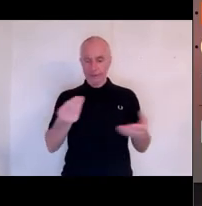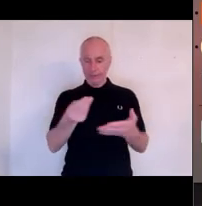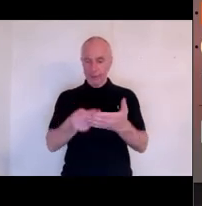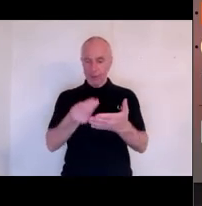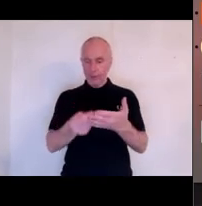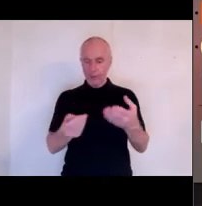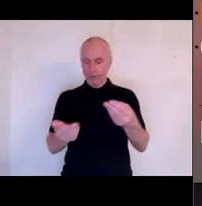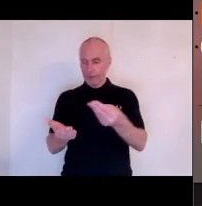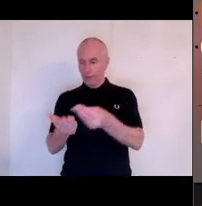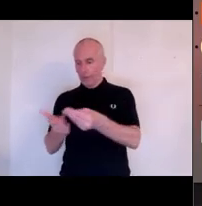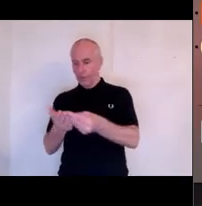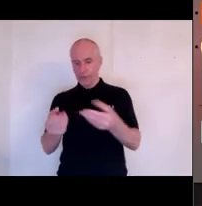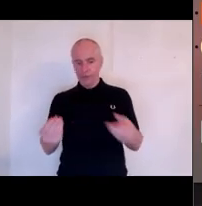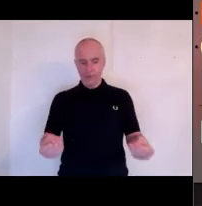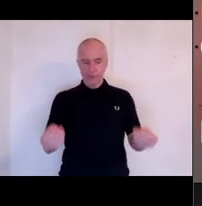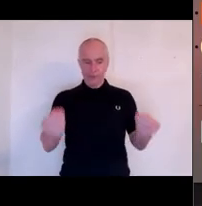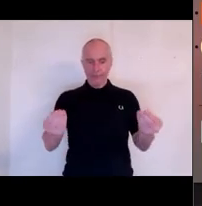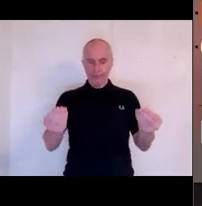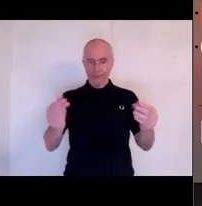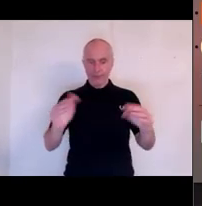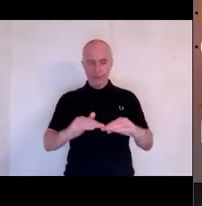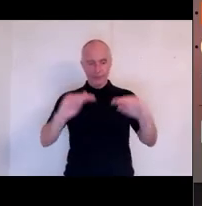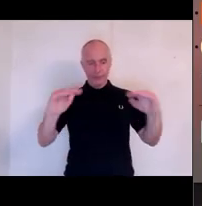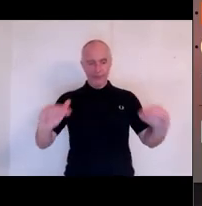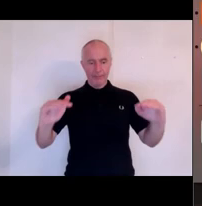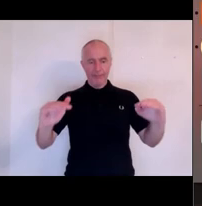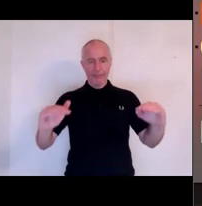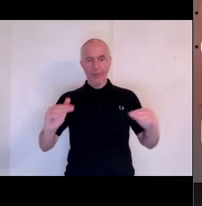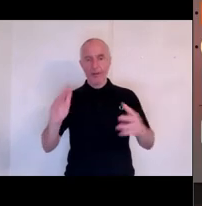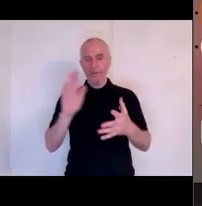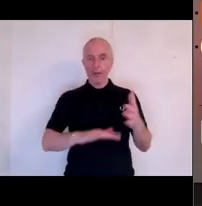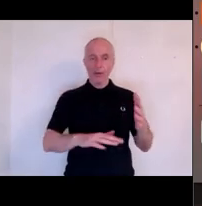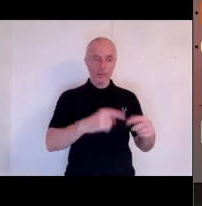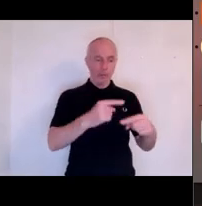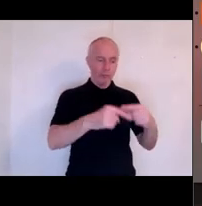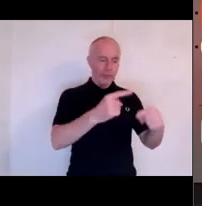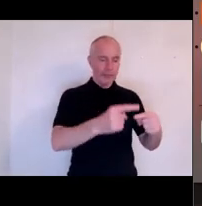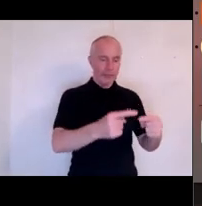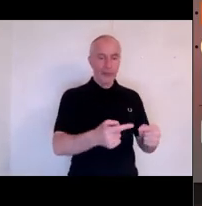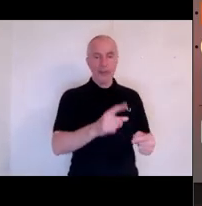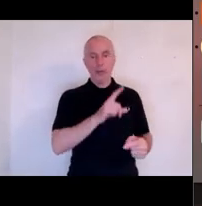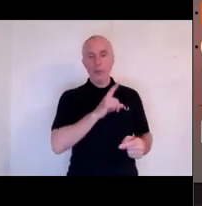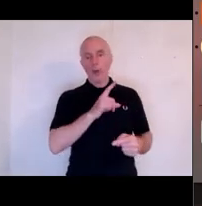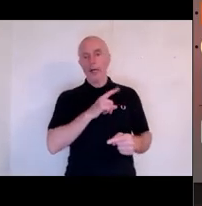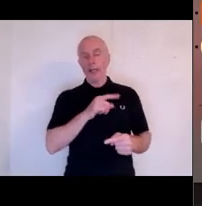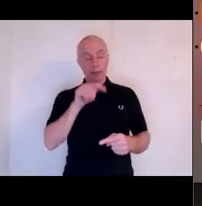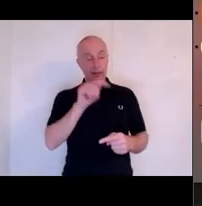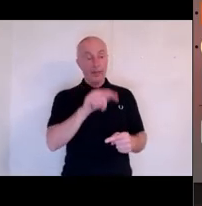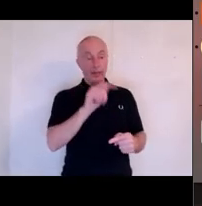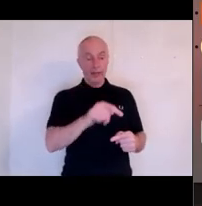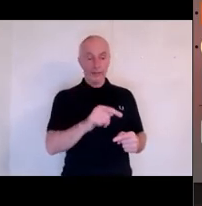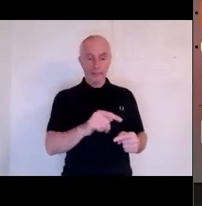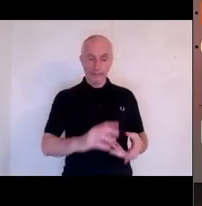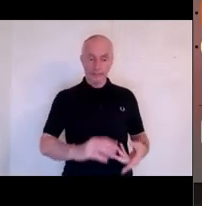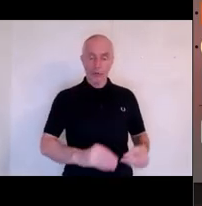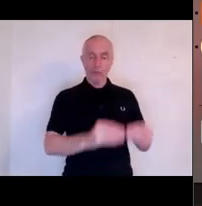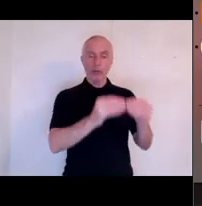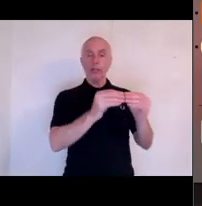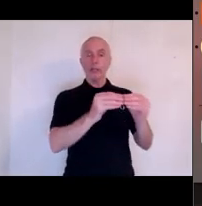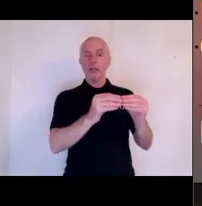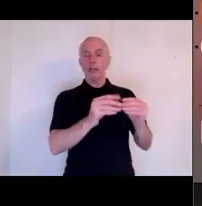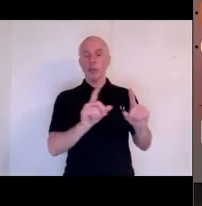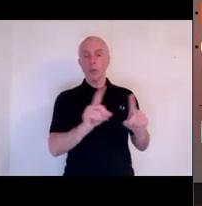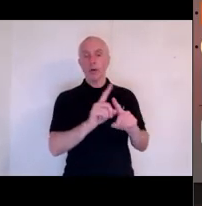you'll probably just about recoup the processing costs from the reactor because the reactor generates what you might call a